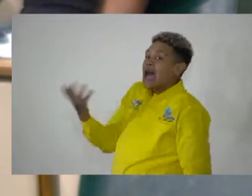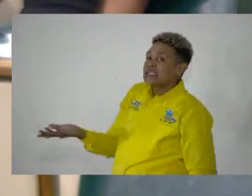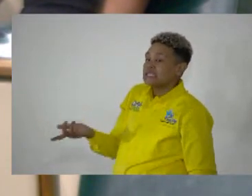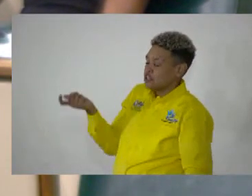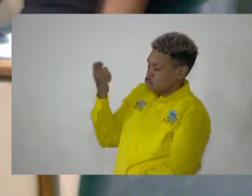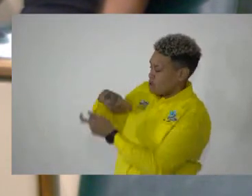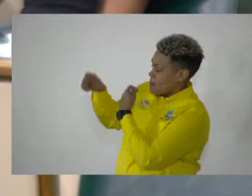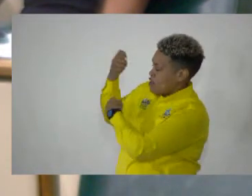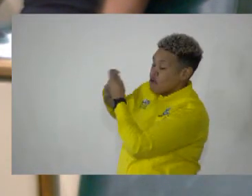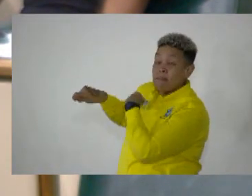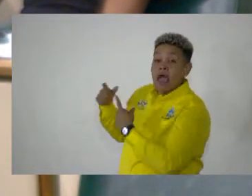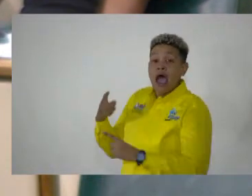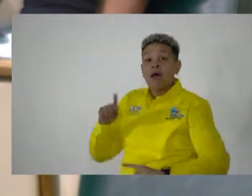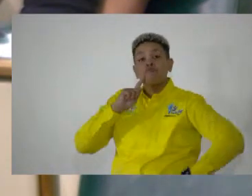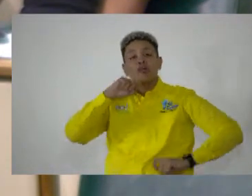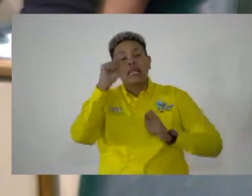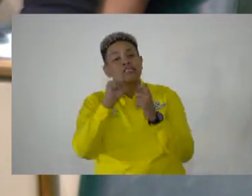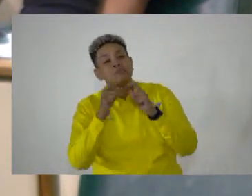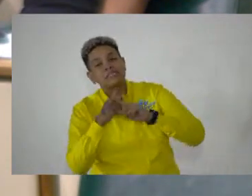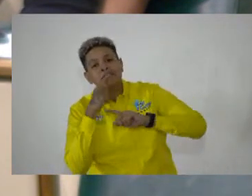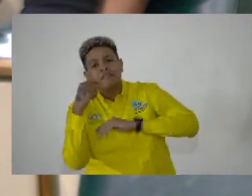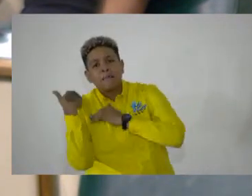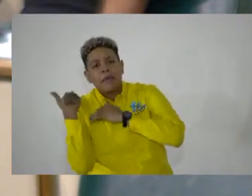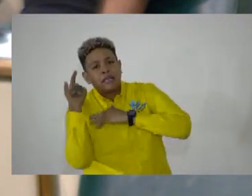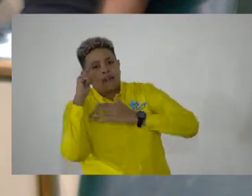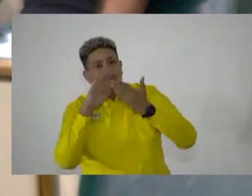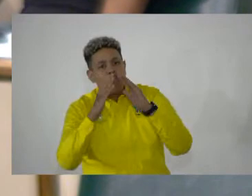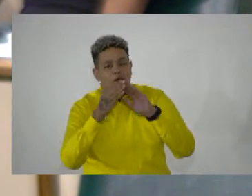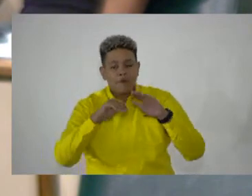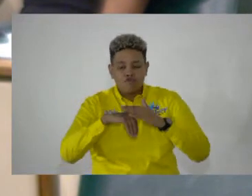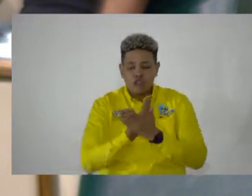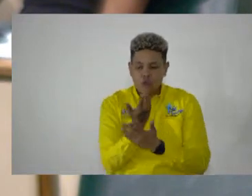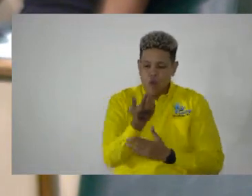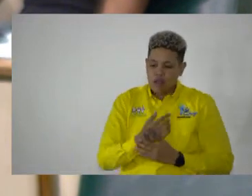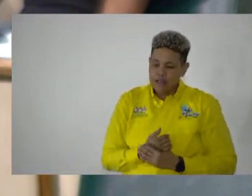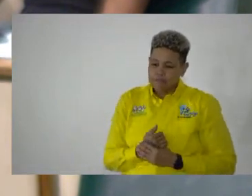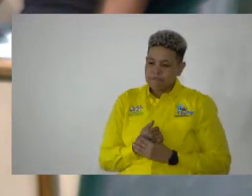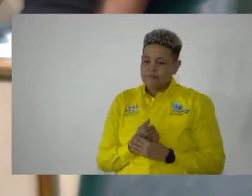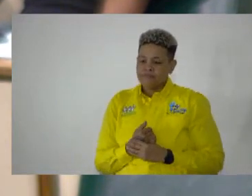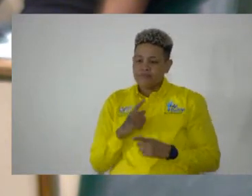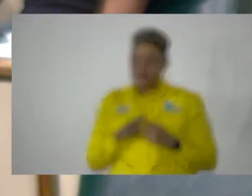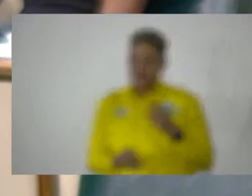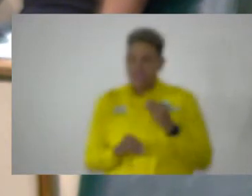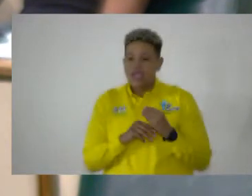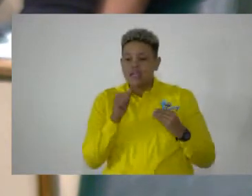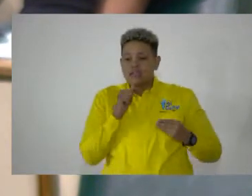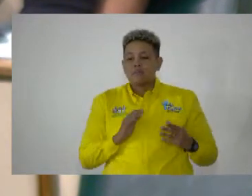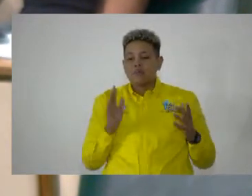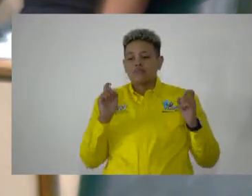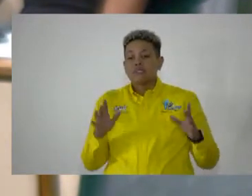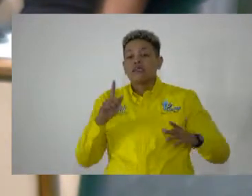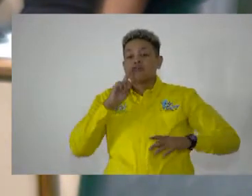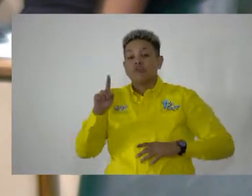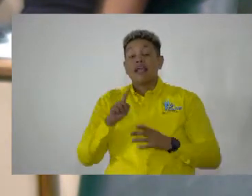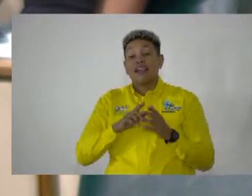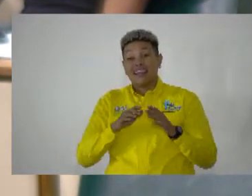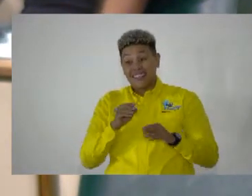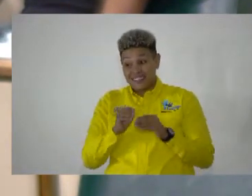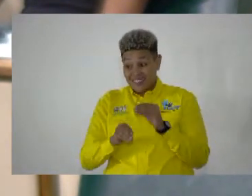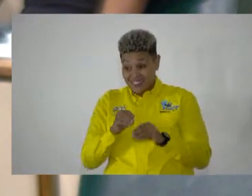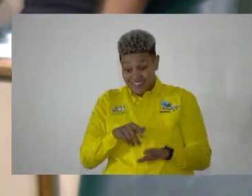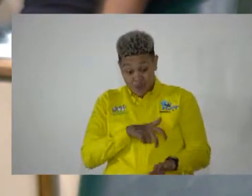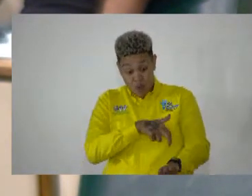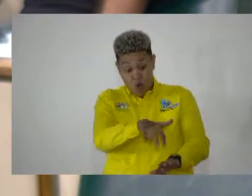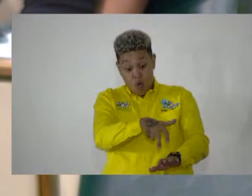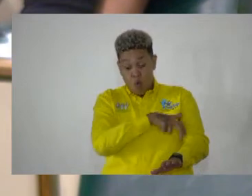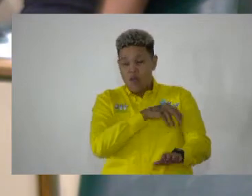very specific mandate for urban renewal. And of course, Madam Speaker, the paving of sidewalks